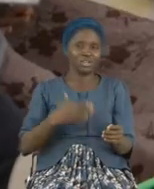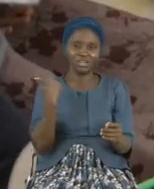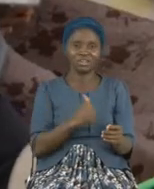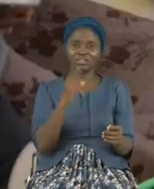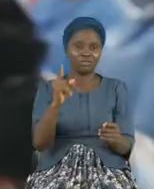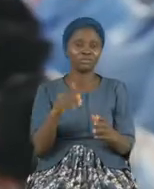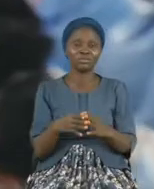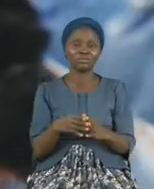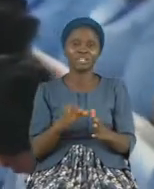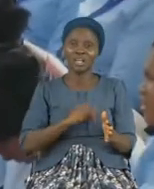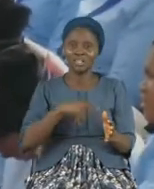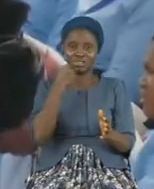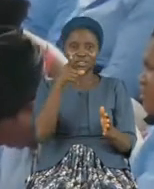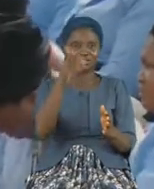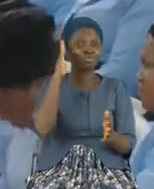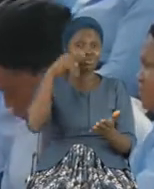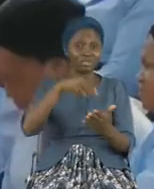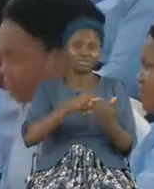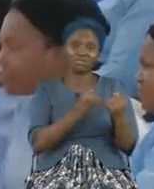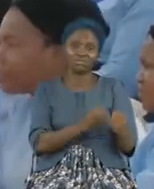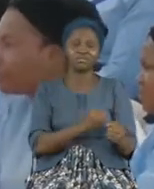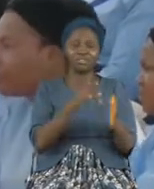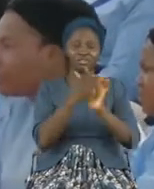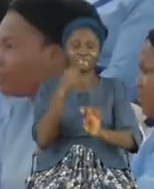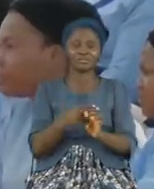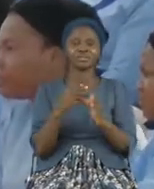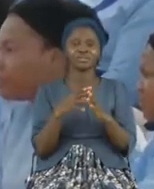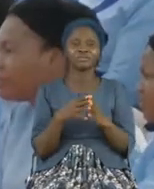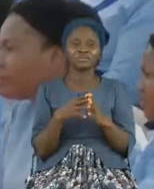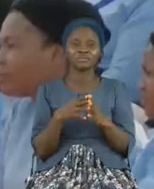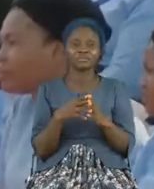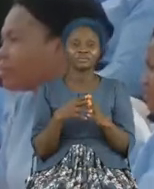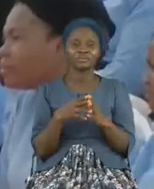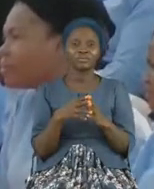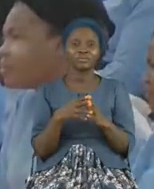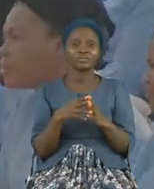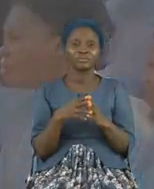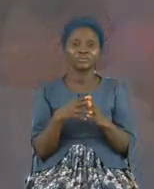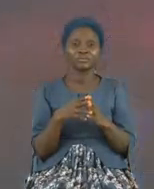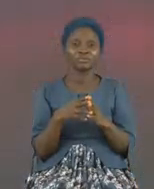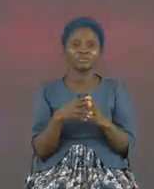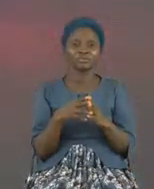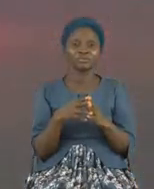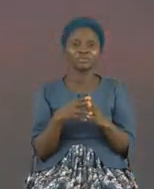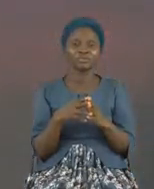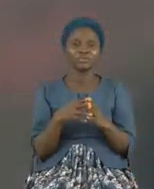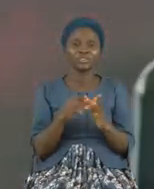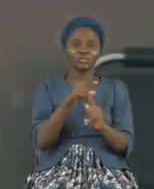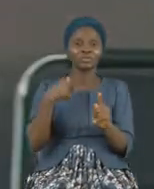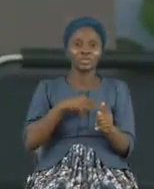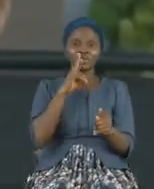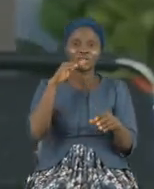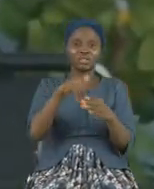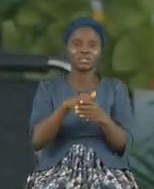you will stand. Amen. You know, I've been a teacher all my life. When I was in secondary school, I